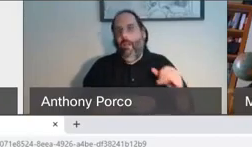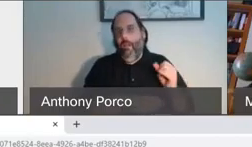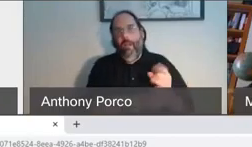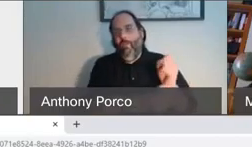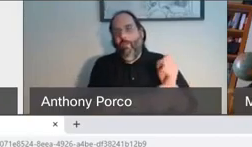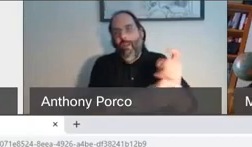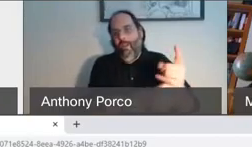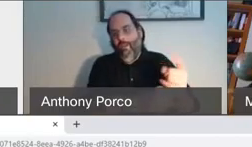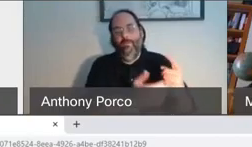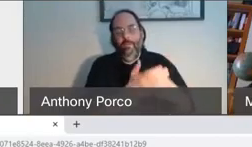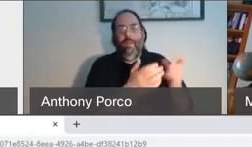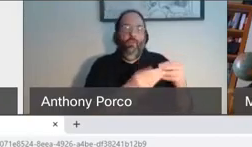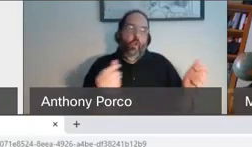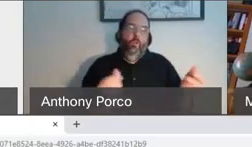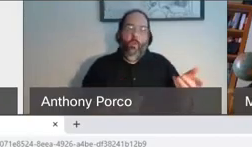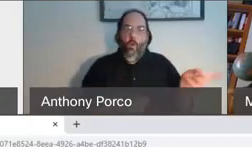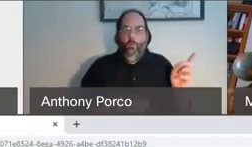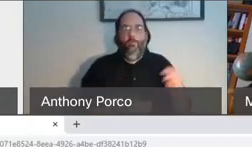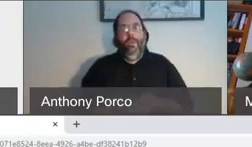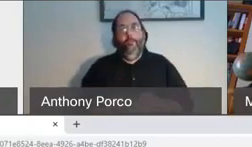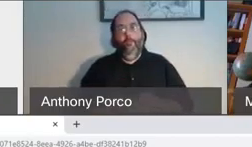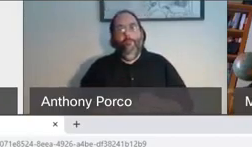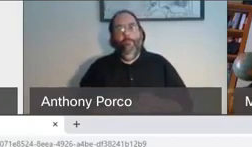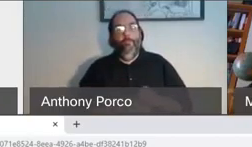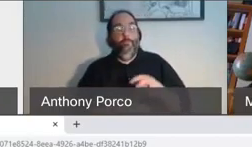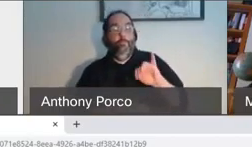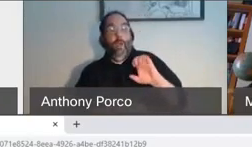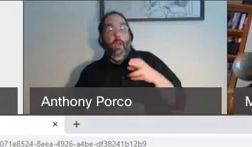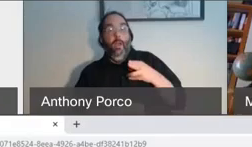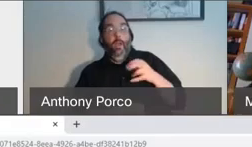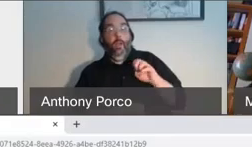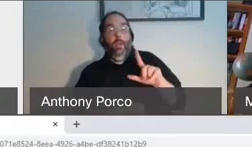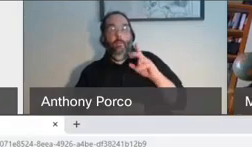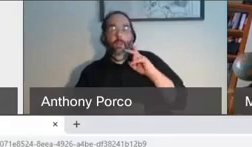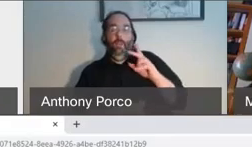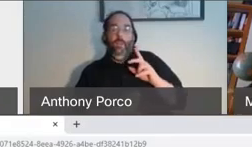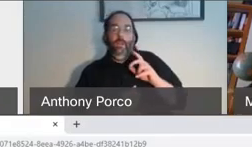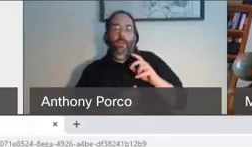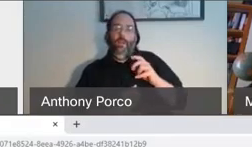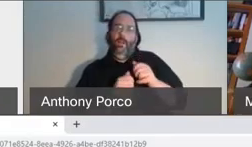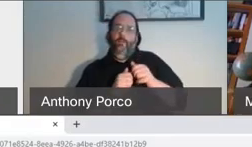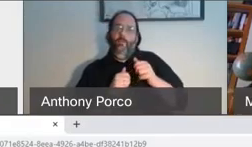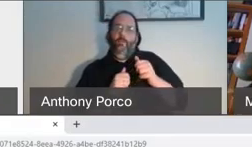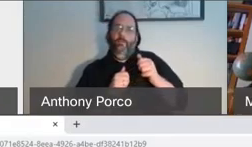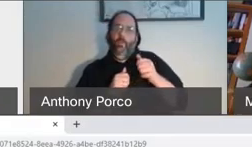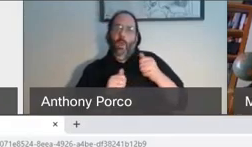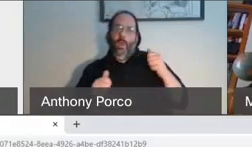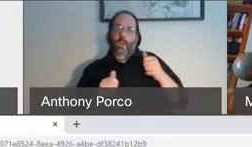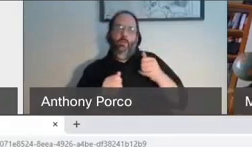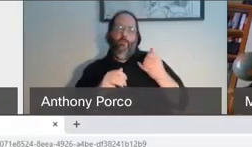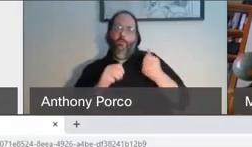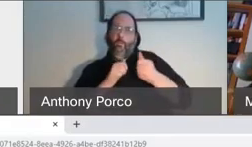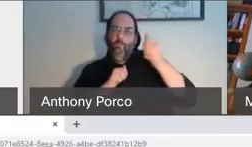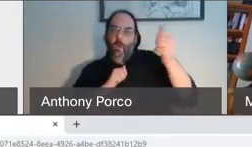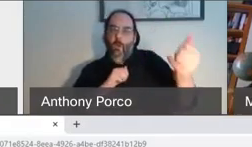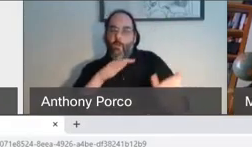So this is all perfect. I'm seeing also avoiding remote isolation. I think that's really important that someone's reaching out and